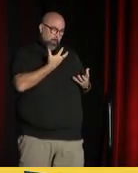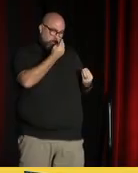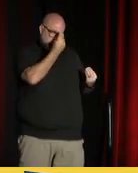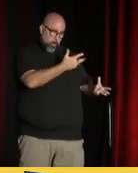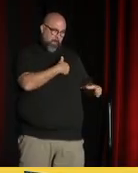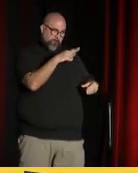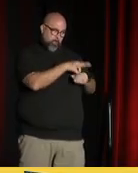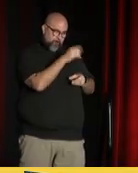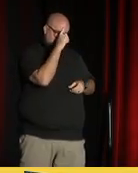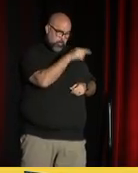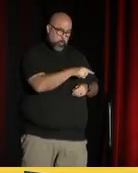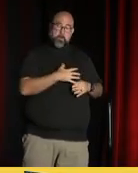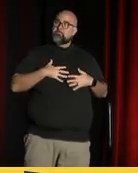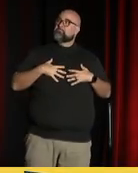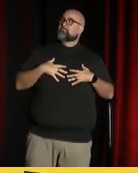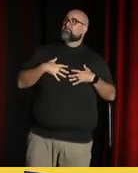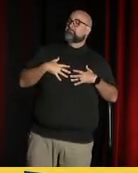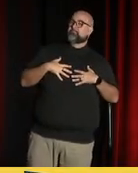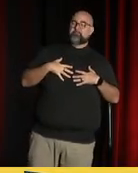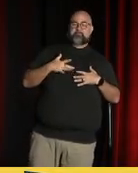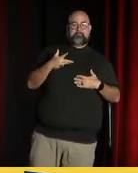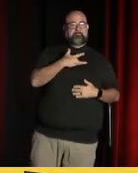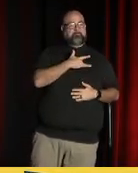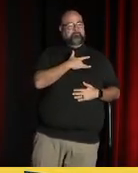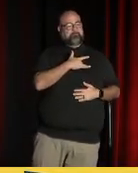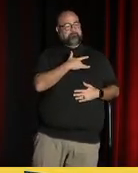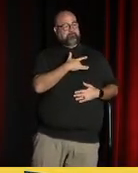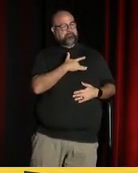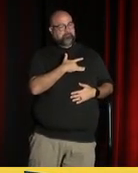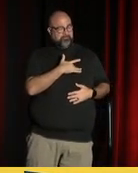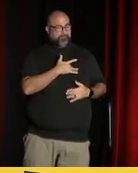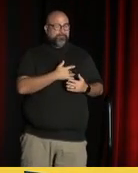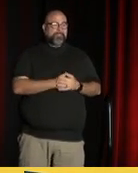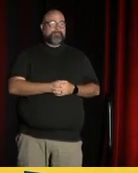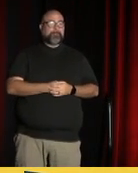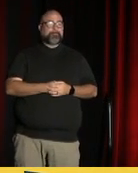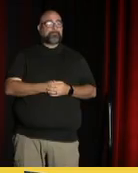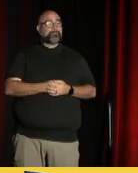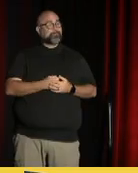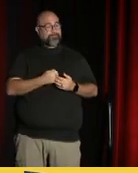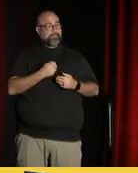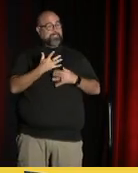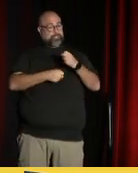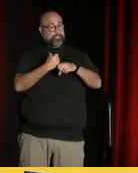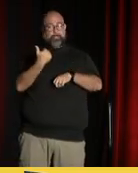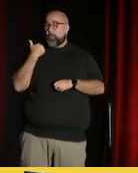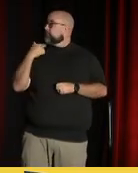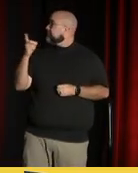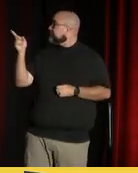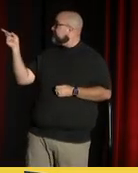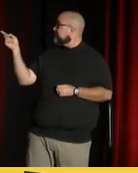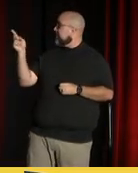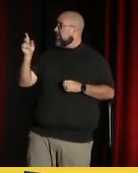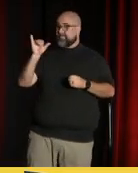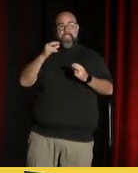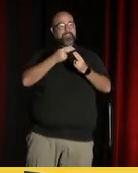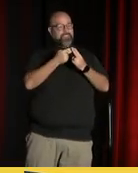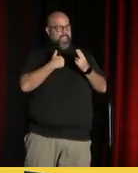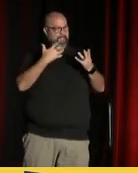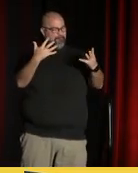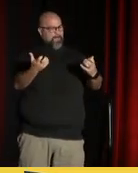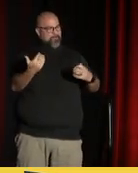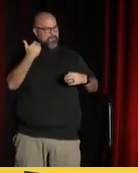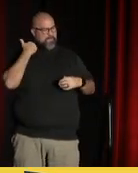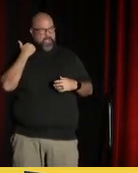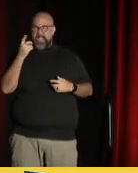you." And I thought that was pretty cool. Yes. So years ago, there's the slide I was looking for. Somehow